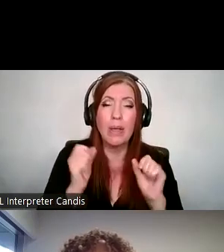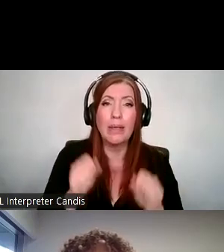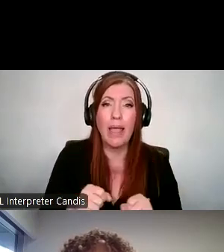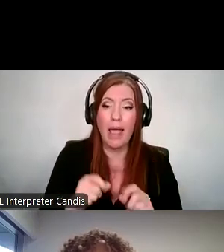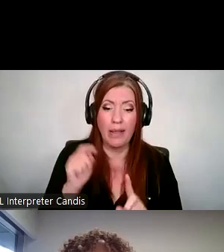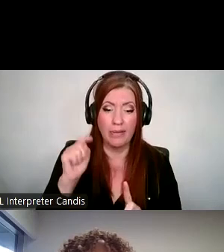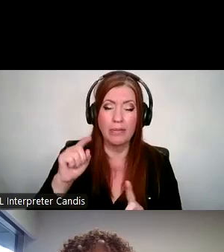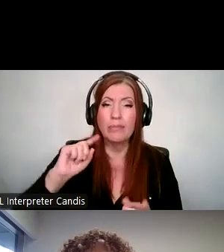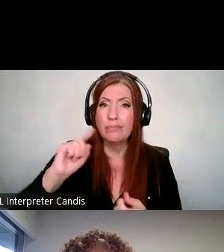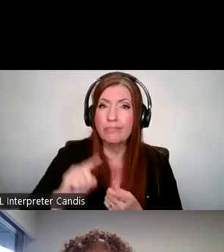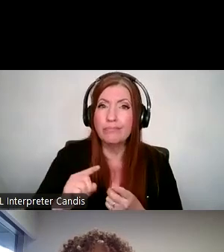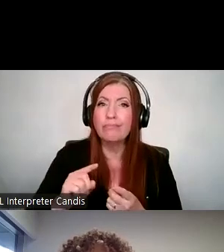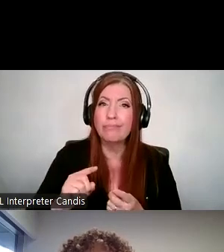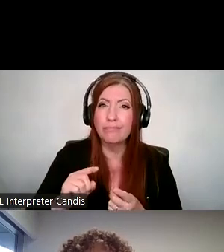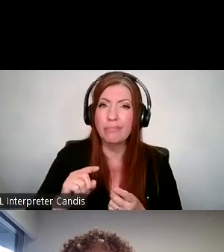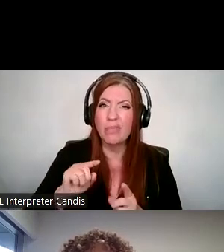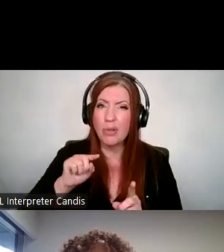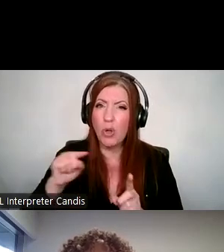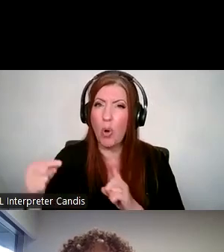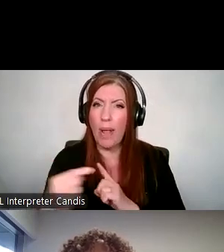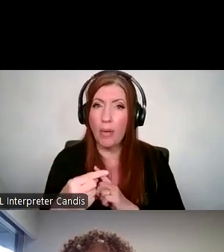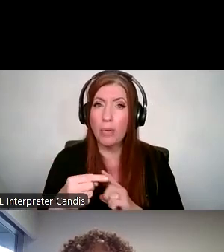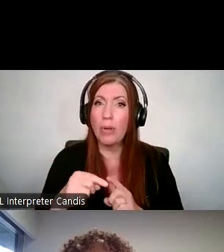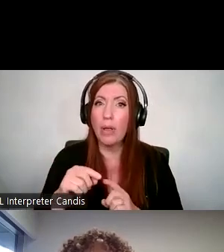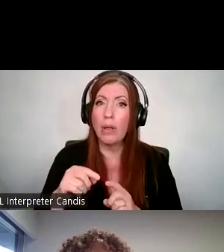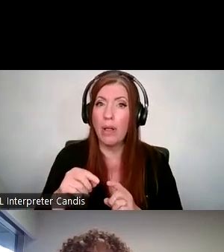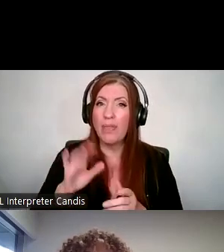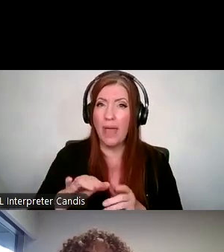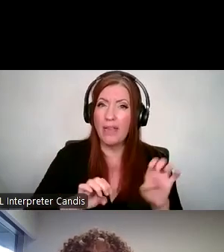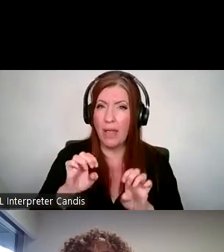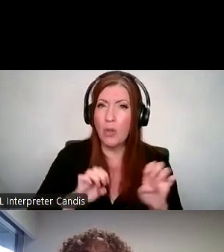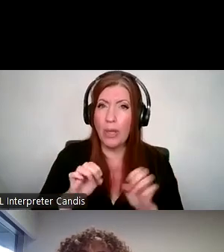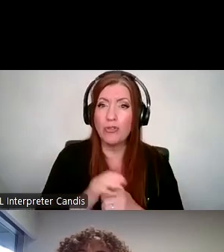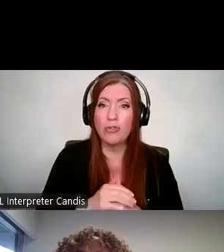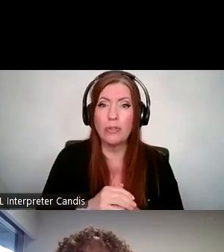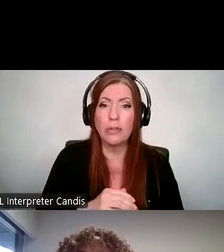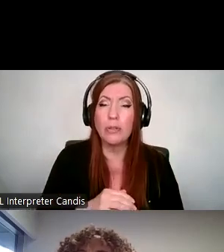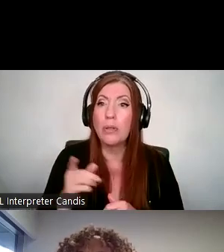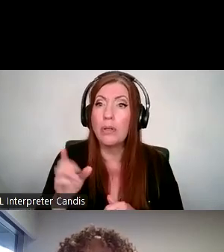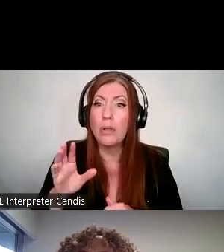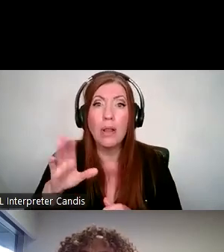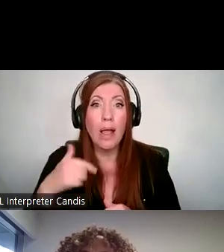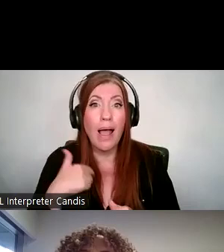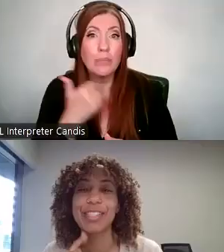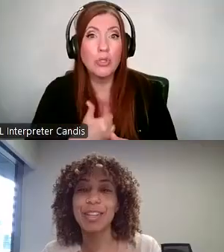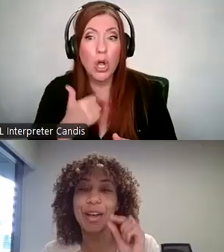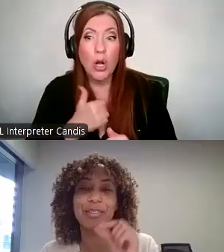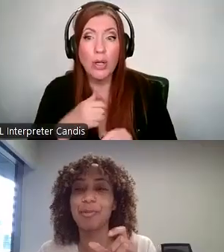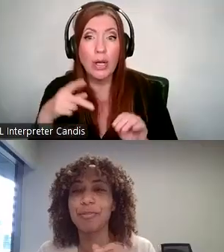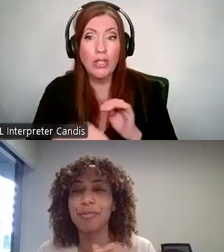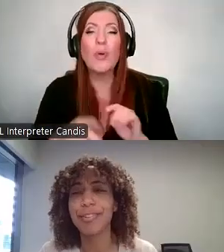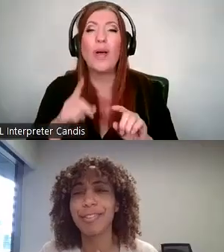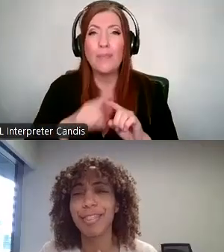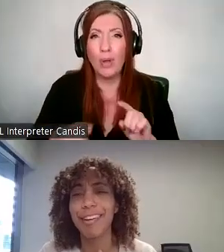crisis evaluation or lifting of holds. Kristen, Kristen, I'm so sorry. I don't mean to cut you off, but just